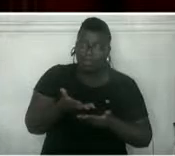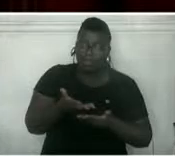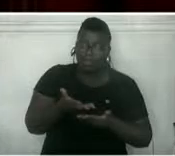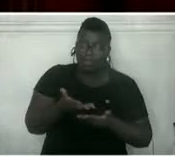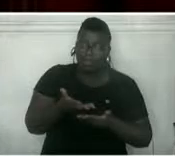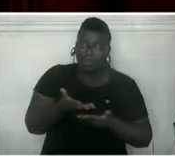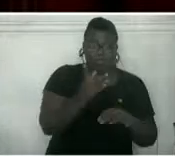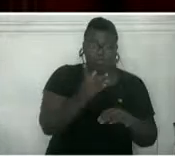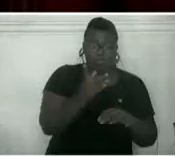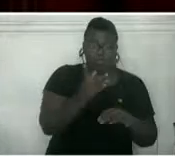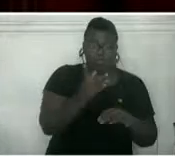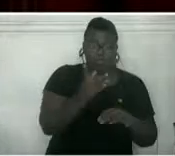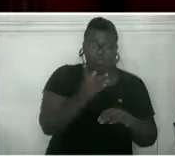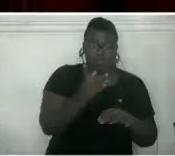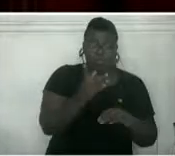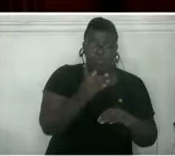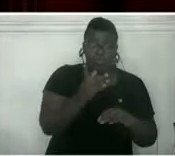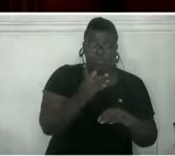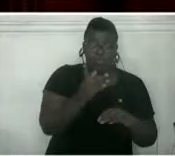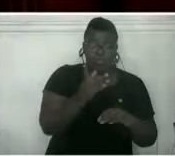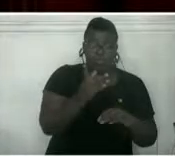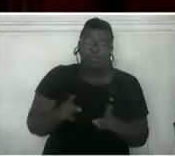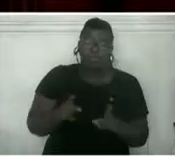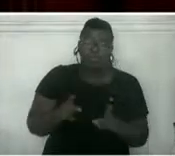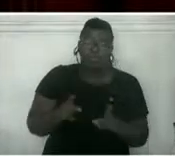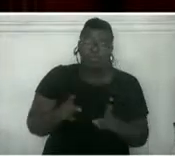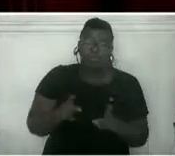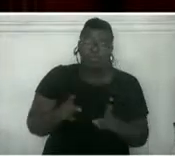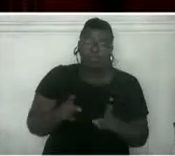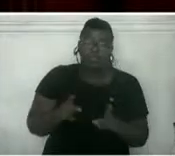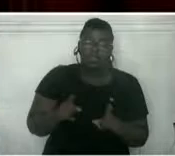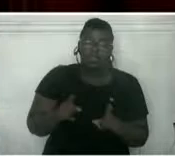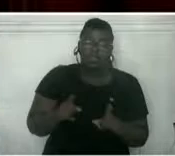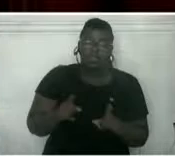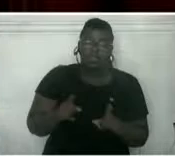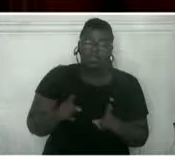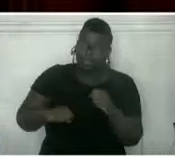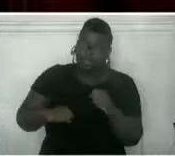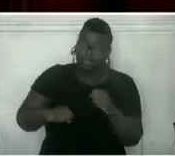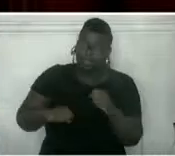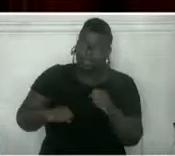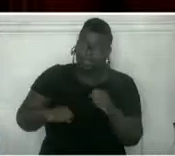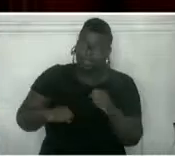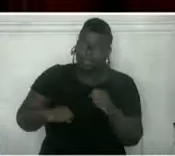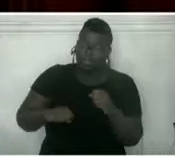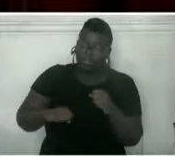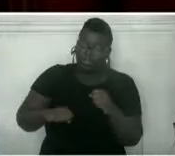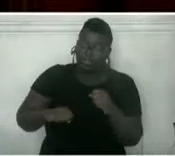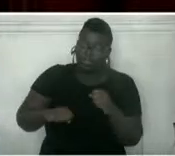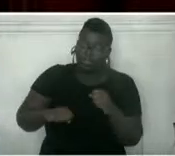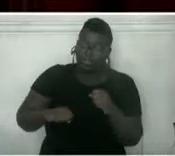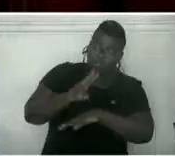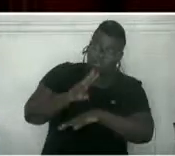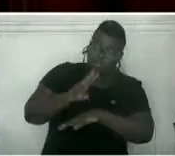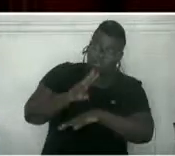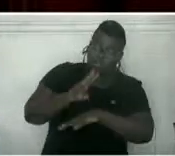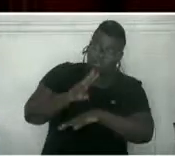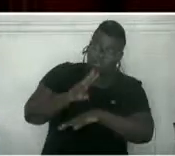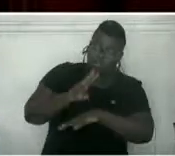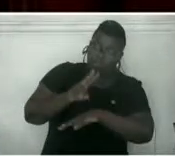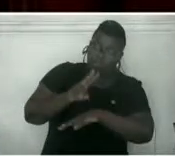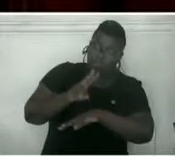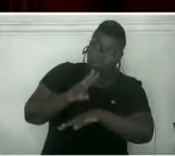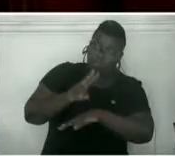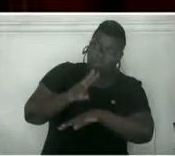policing. Furthermore, there are focus strategies to closely monitor and evaluate police